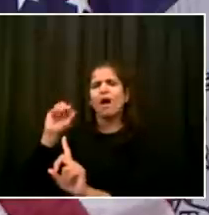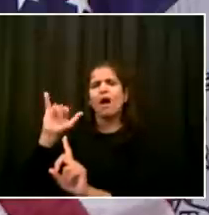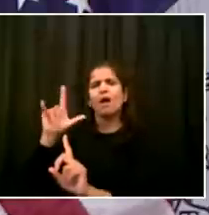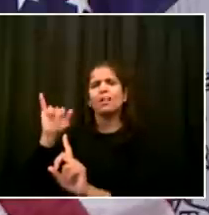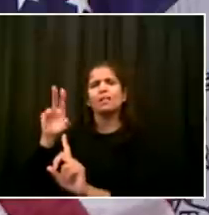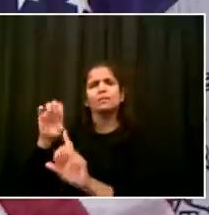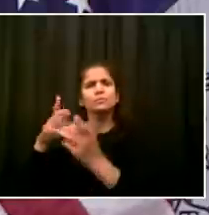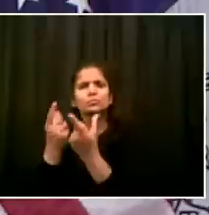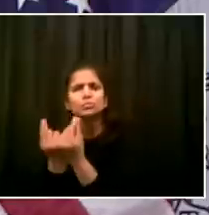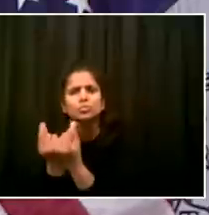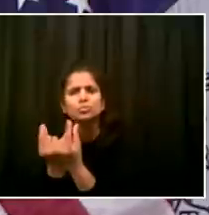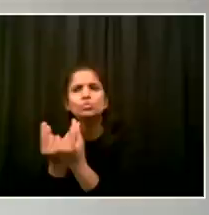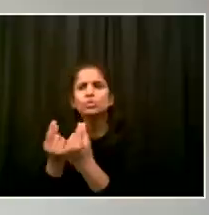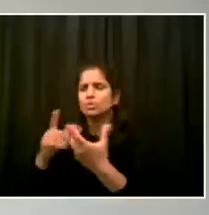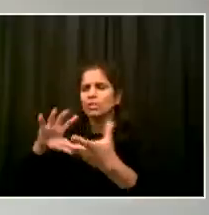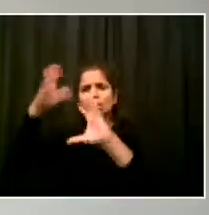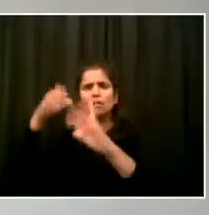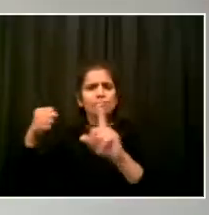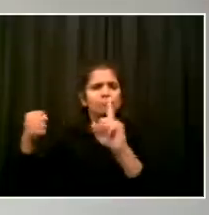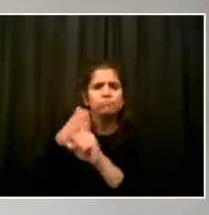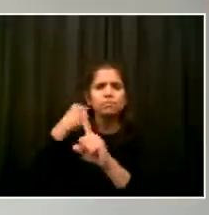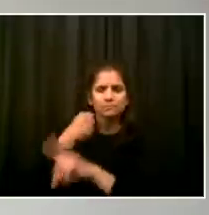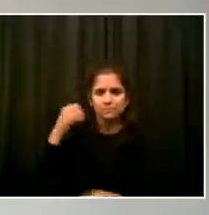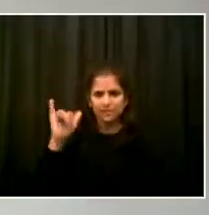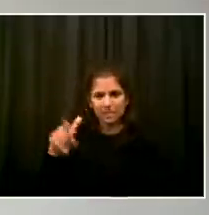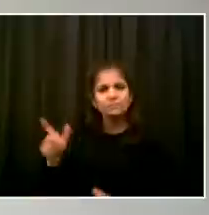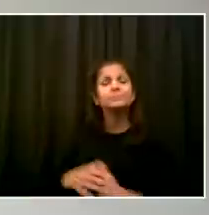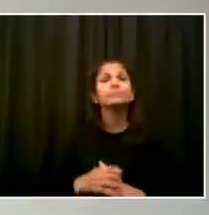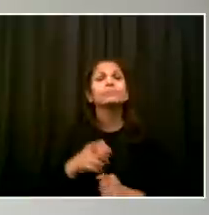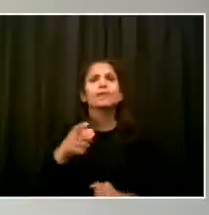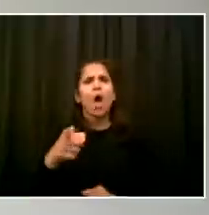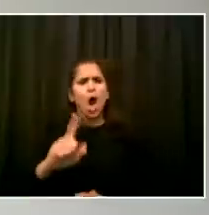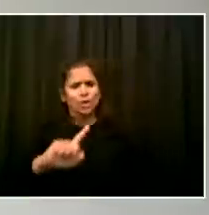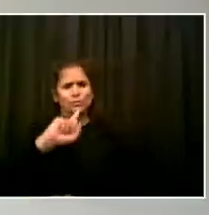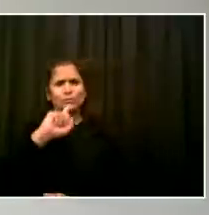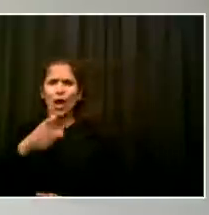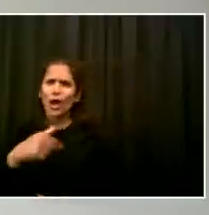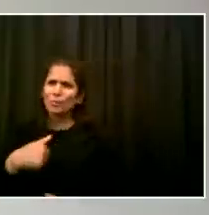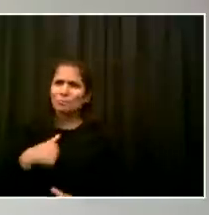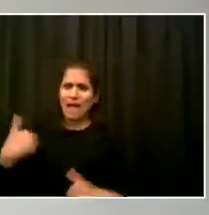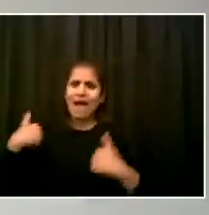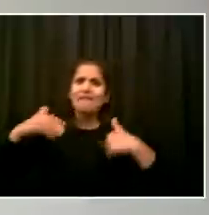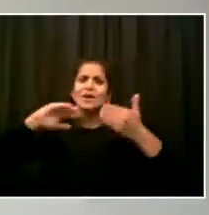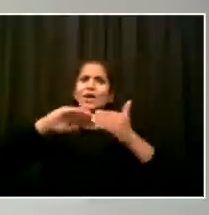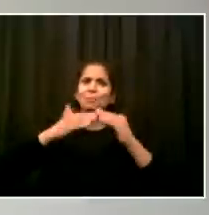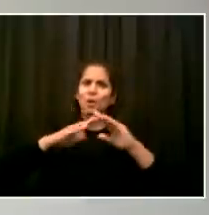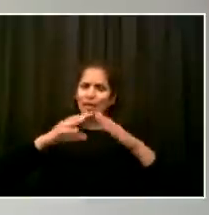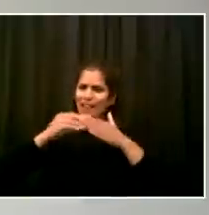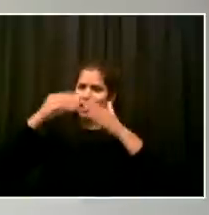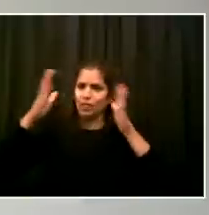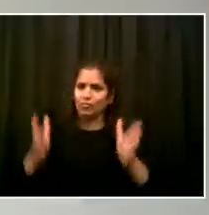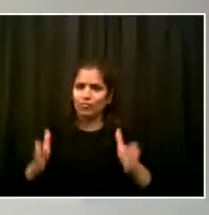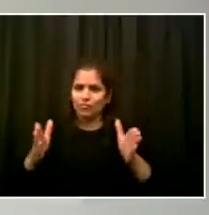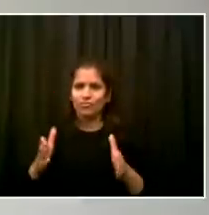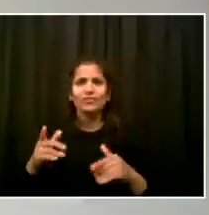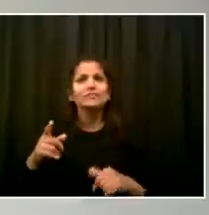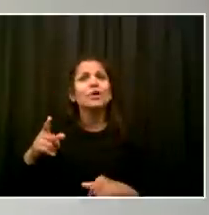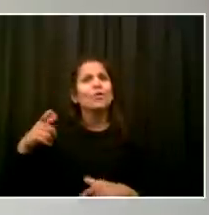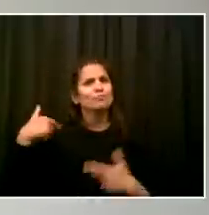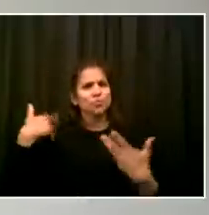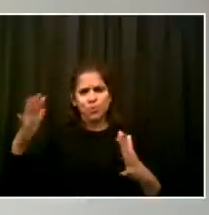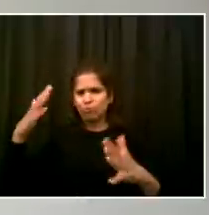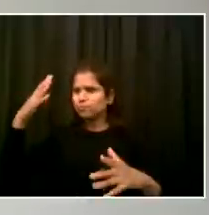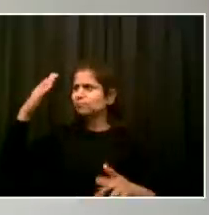the community that have pre-existing relationships with the community, that have in-depth knowledge of the culture within